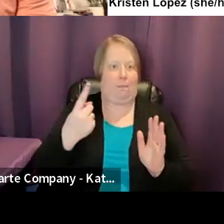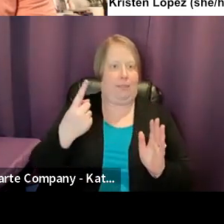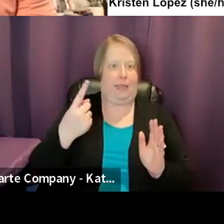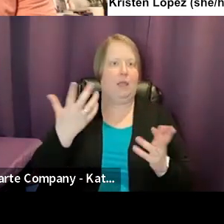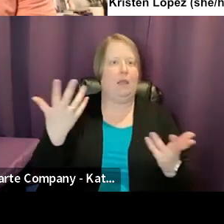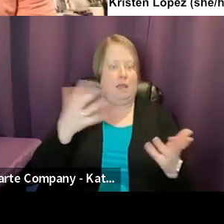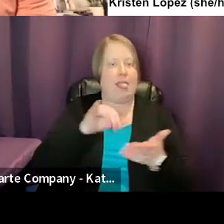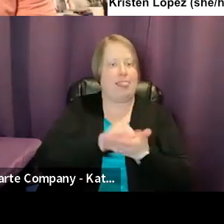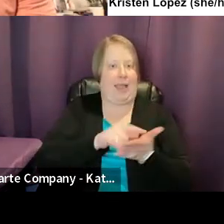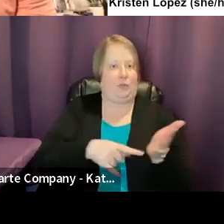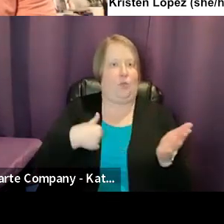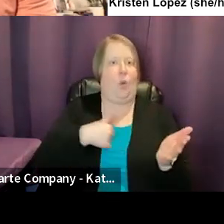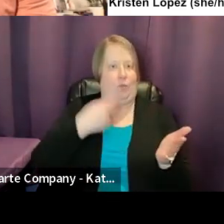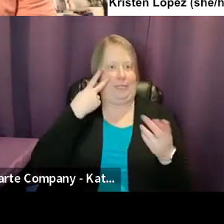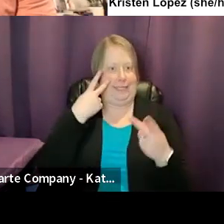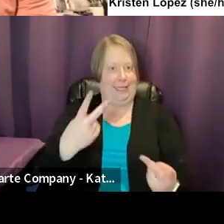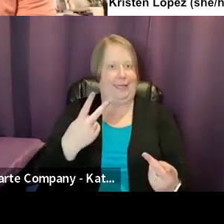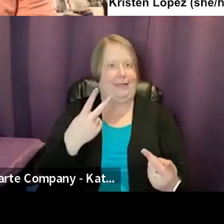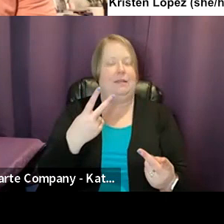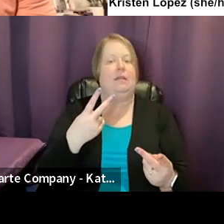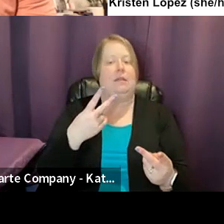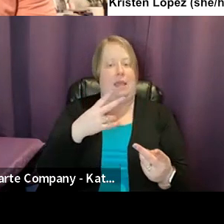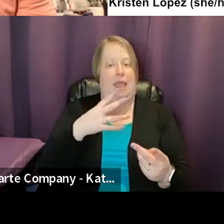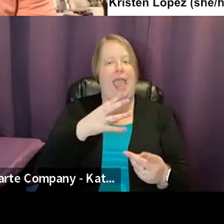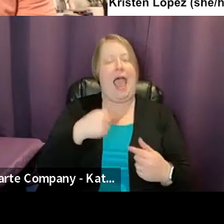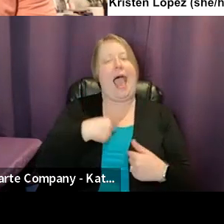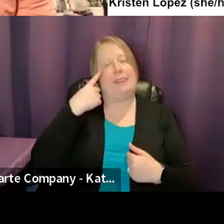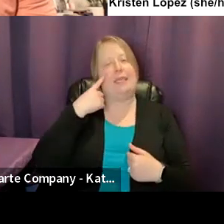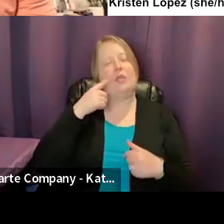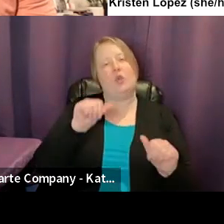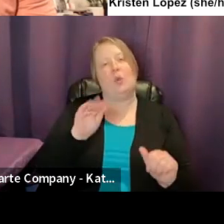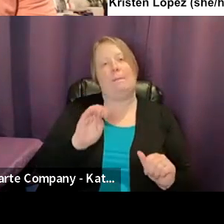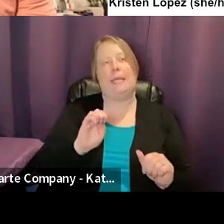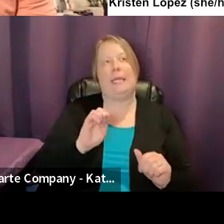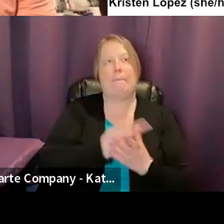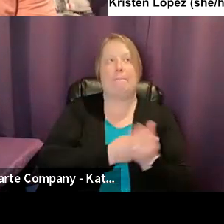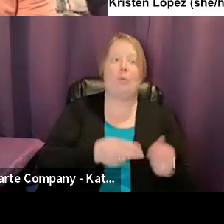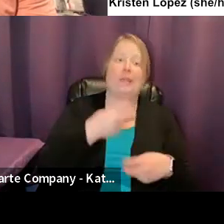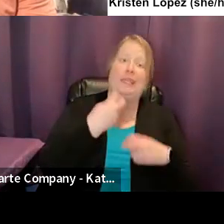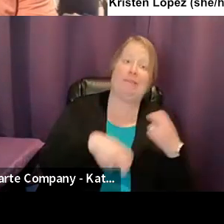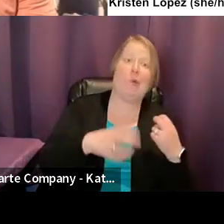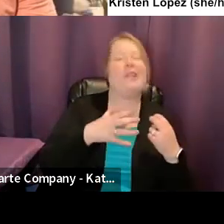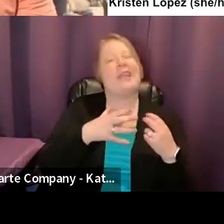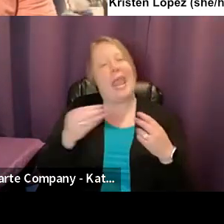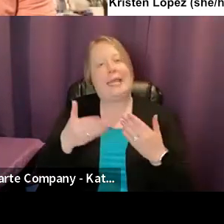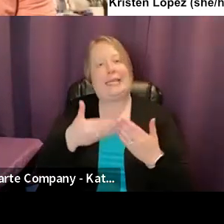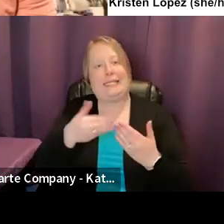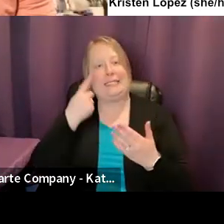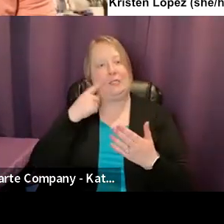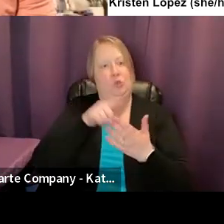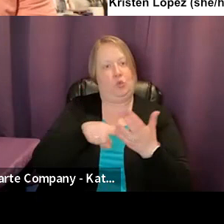we're seeing. That's why I think it can be both difficult and easy to